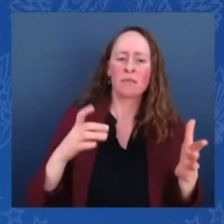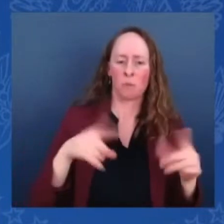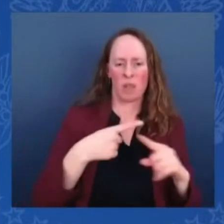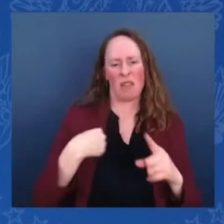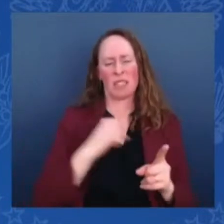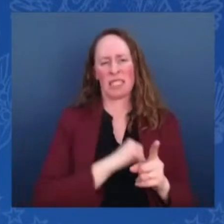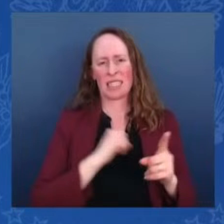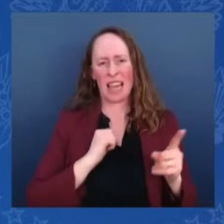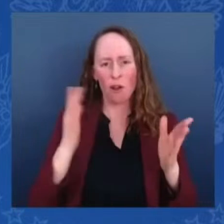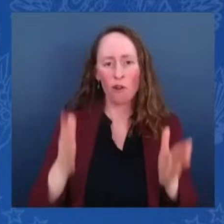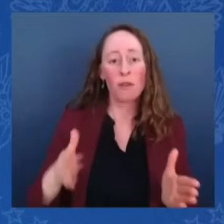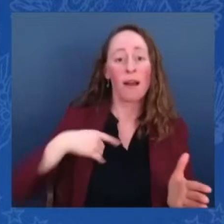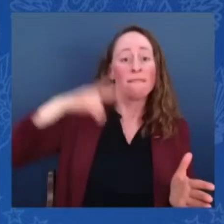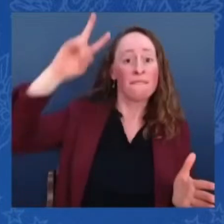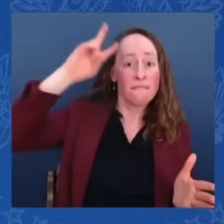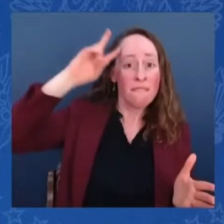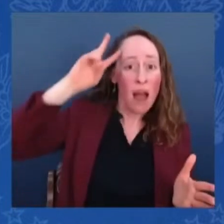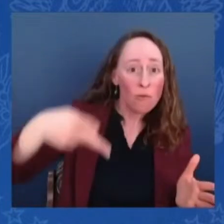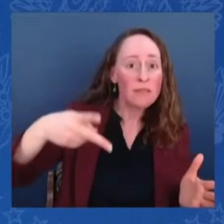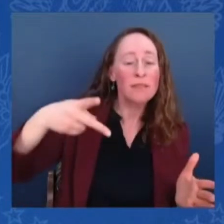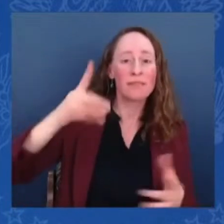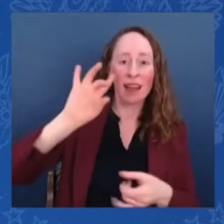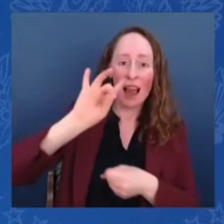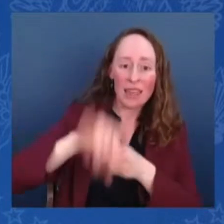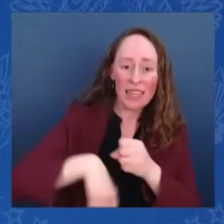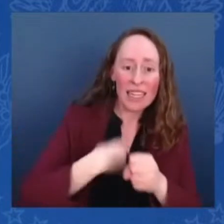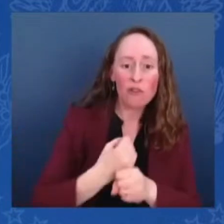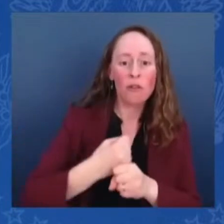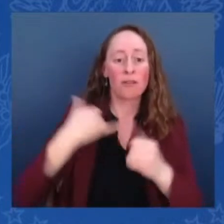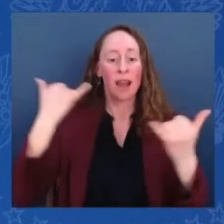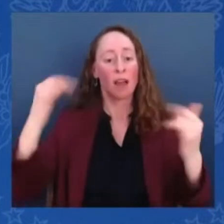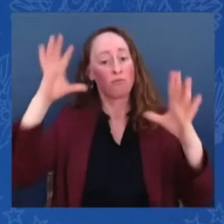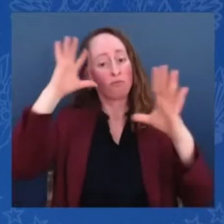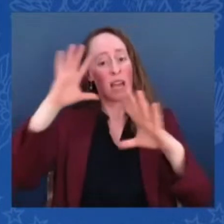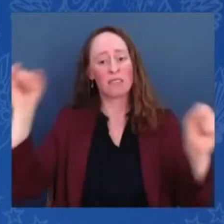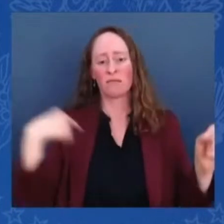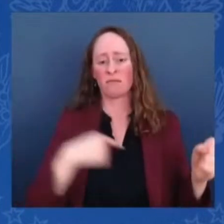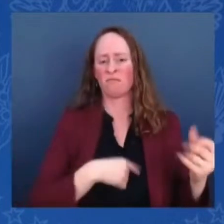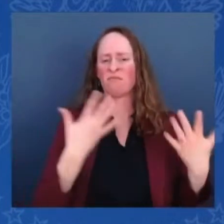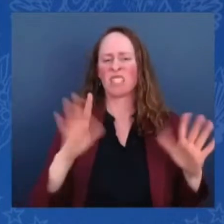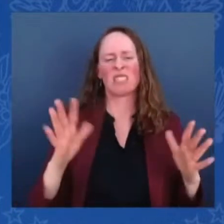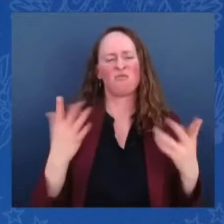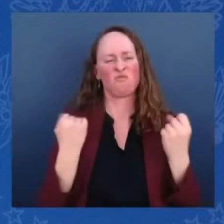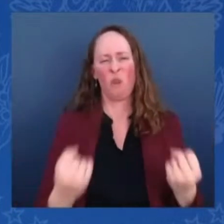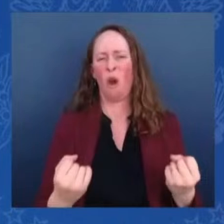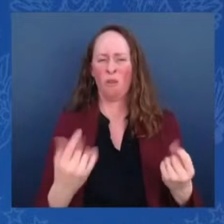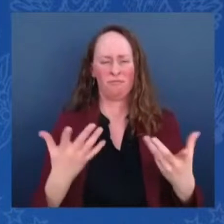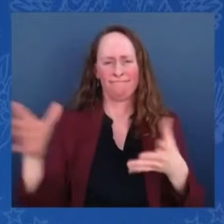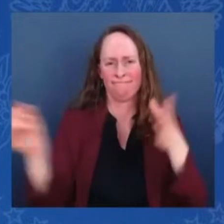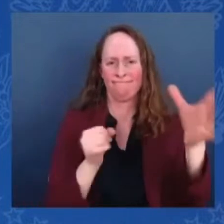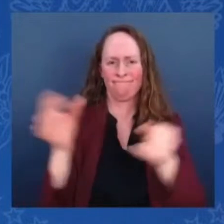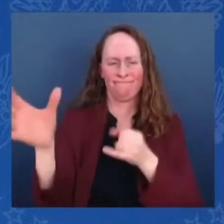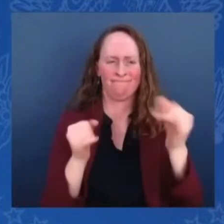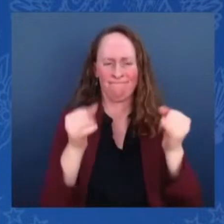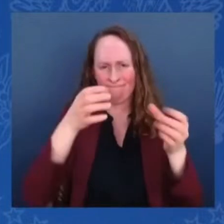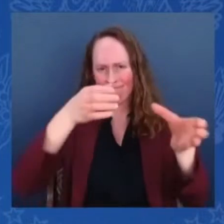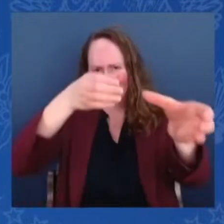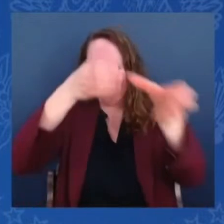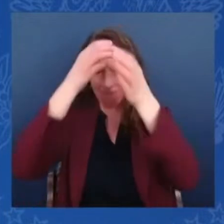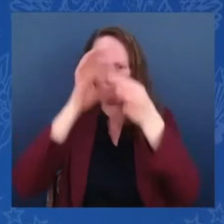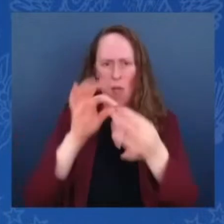I put together one of the most competent foreign policy teams, I would argue, in American history, sitting in this room and before my